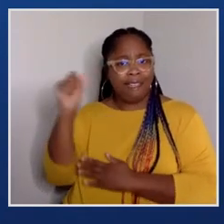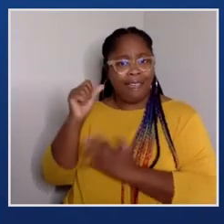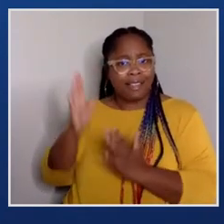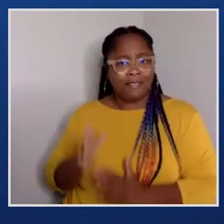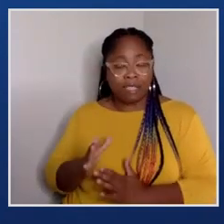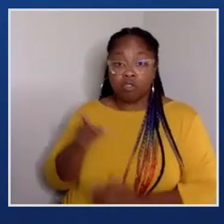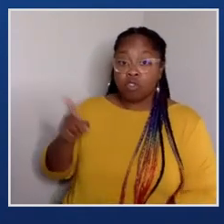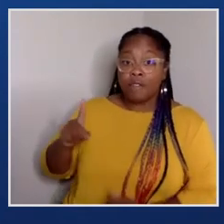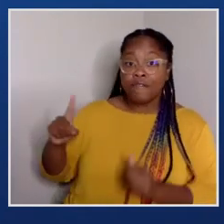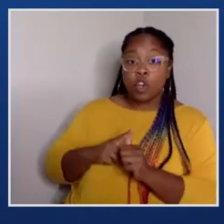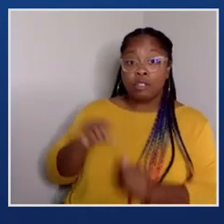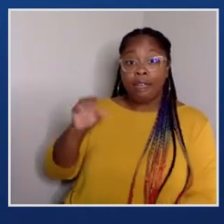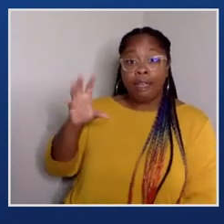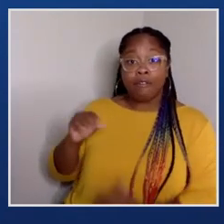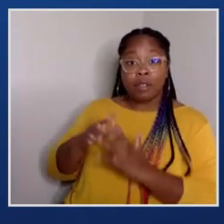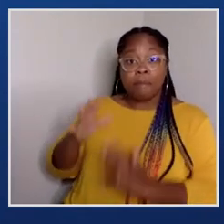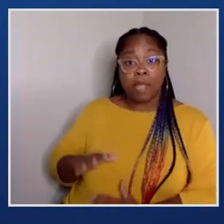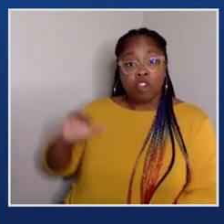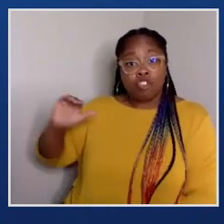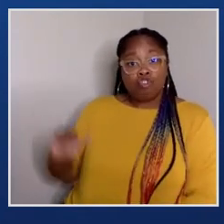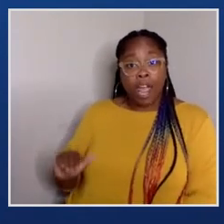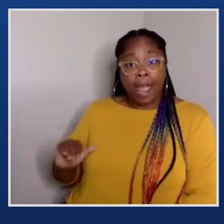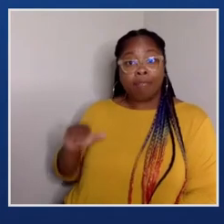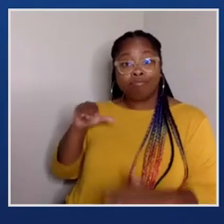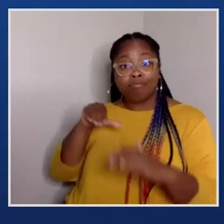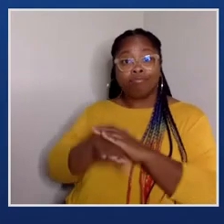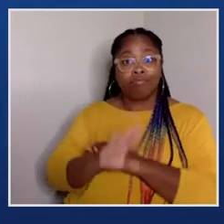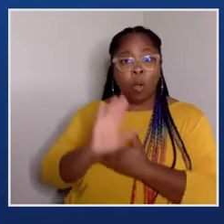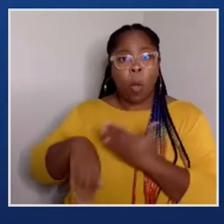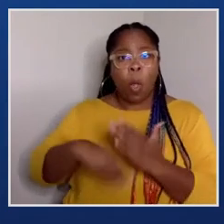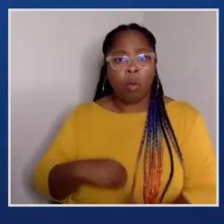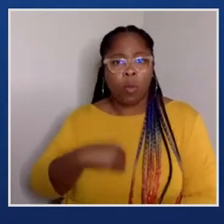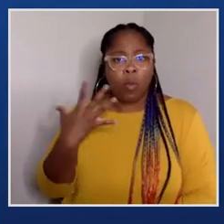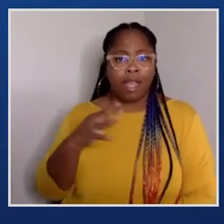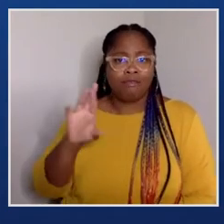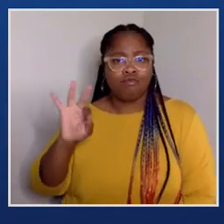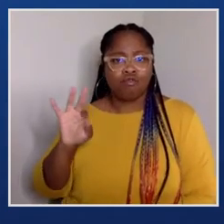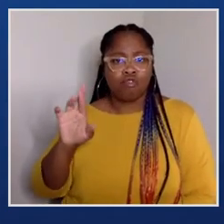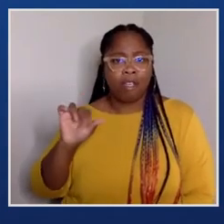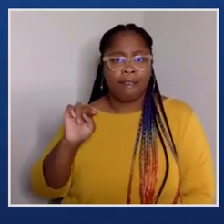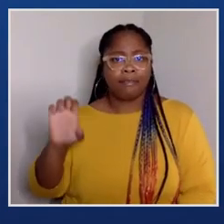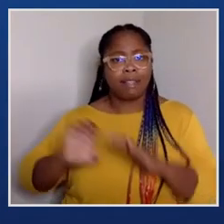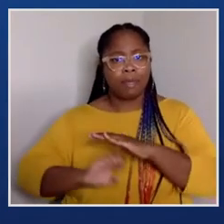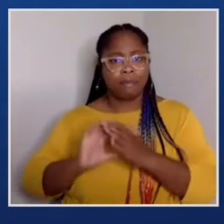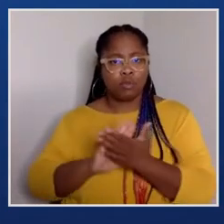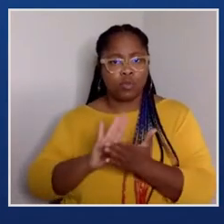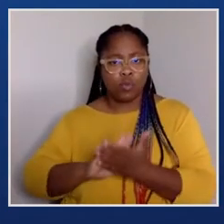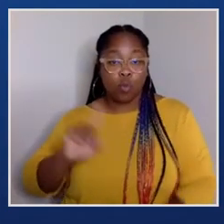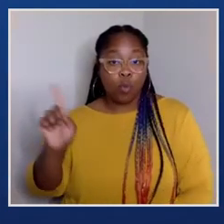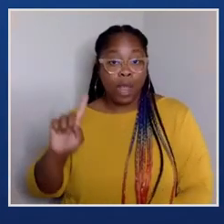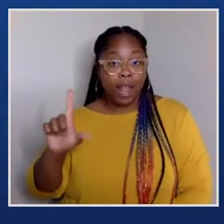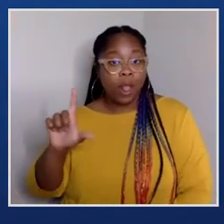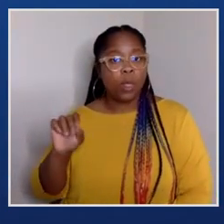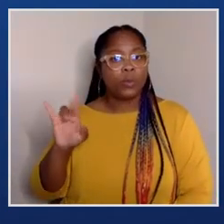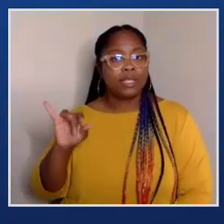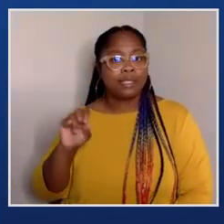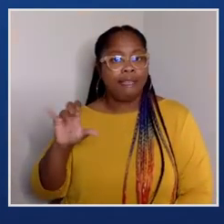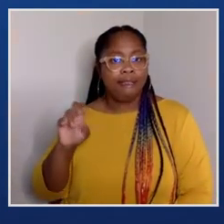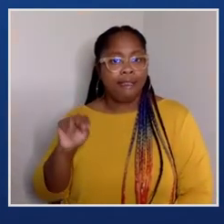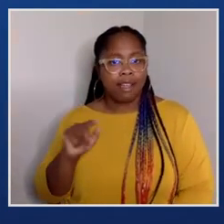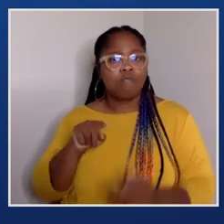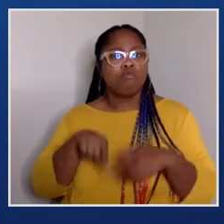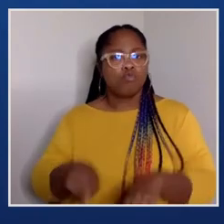African-American child to desegregate the all-white William France Elementary School in Louisiana during the New Orleans